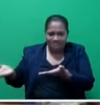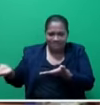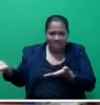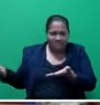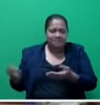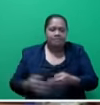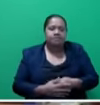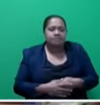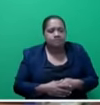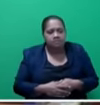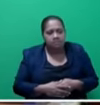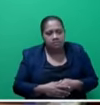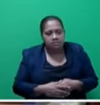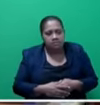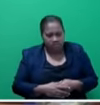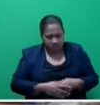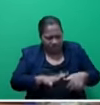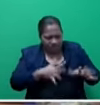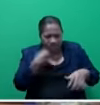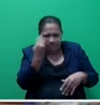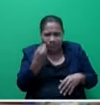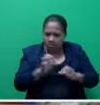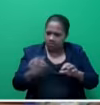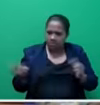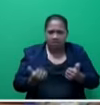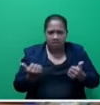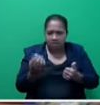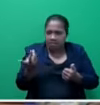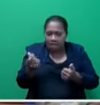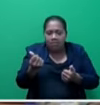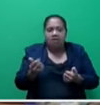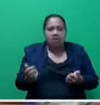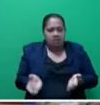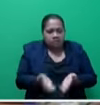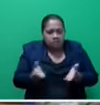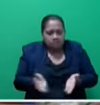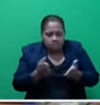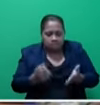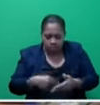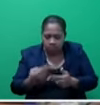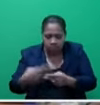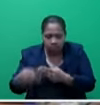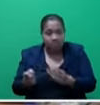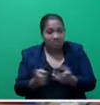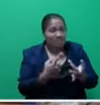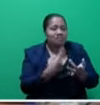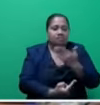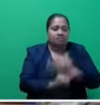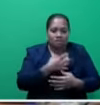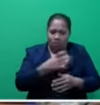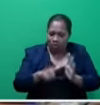swell. Fear of food shortages would have motivated some, but others with more time on their hand at homes will have